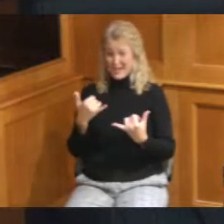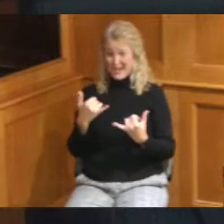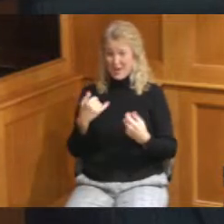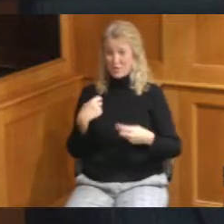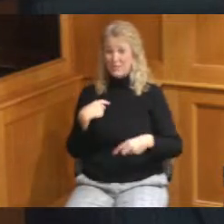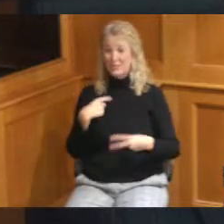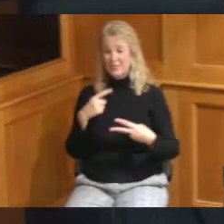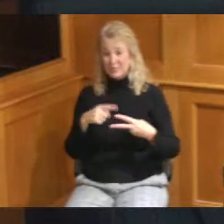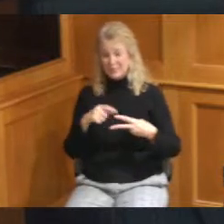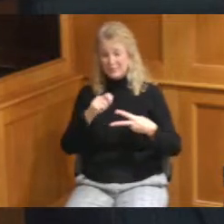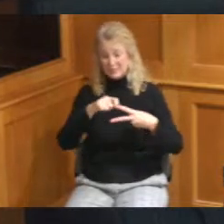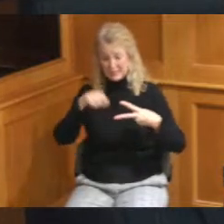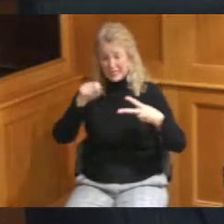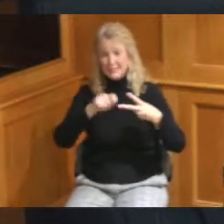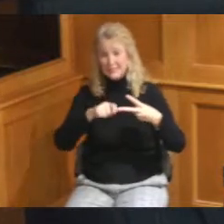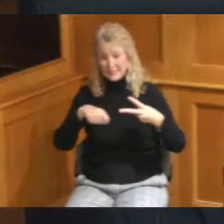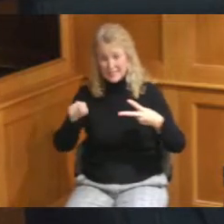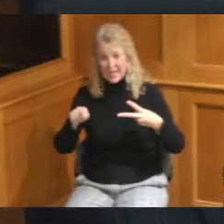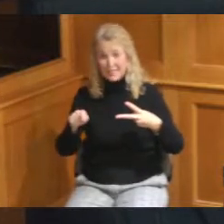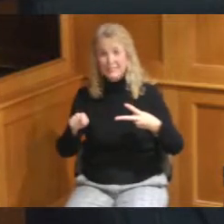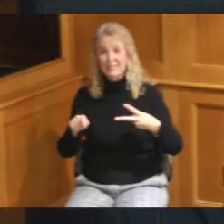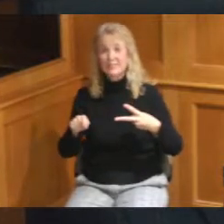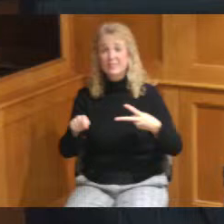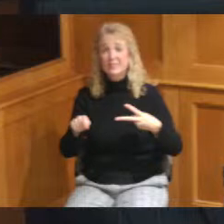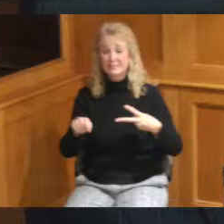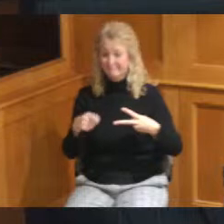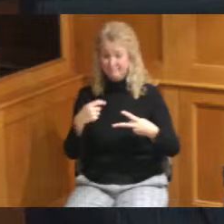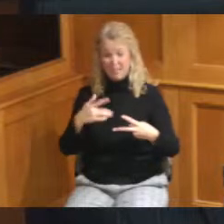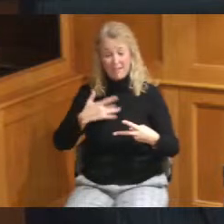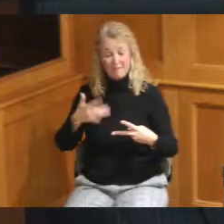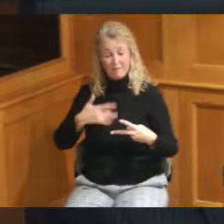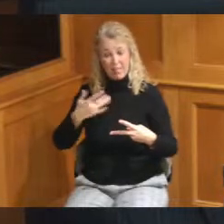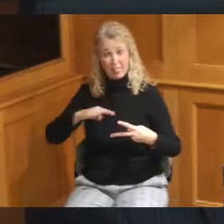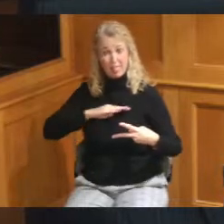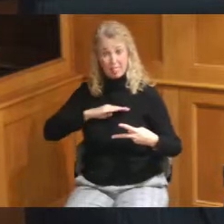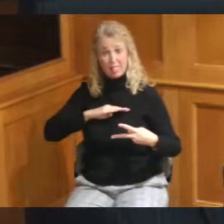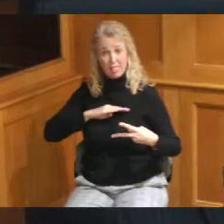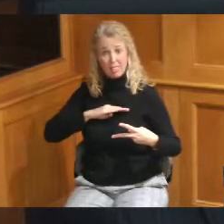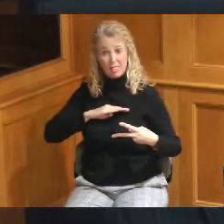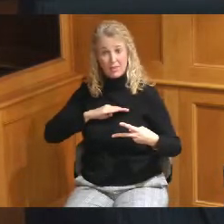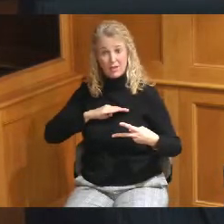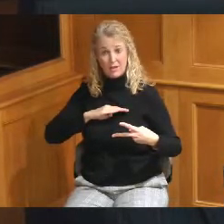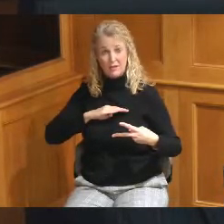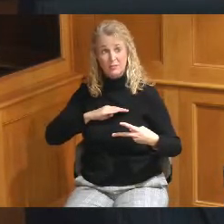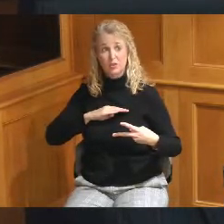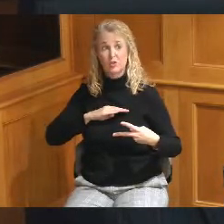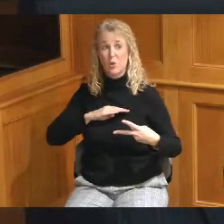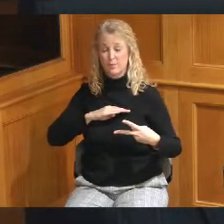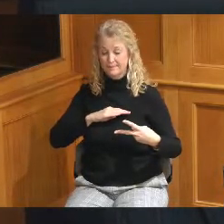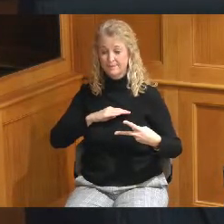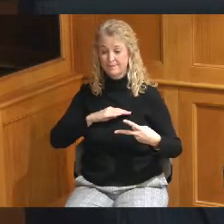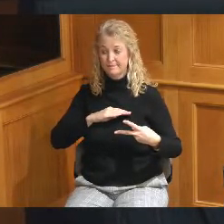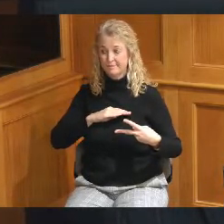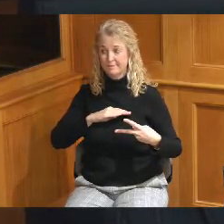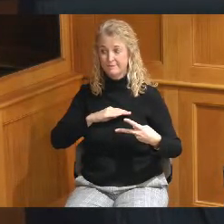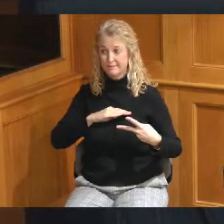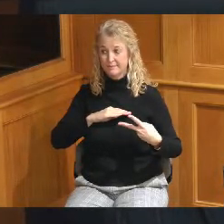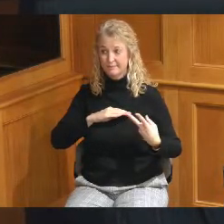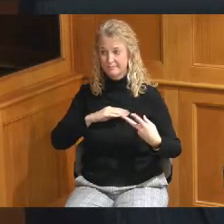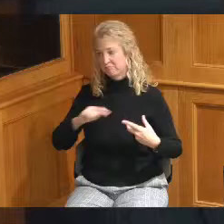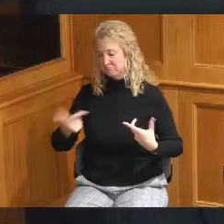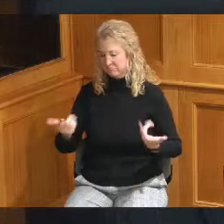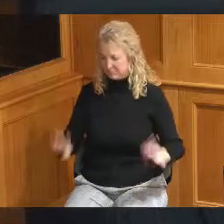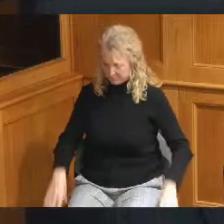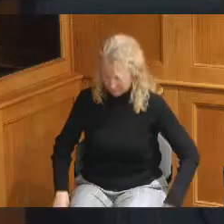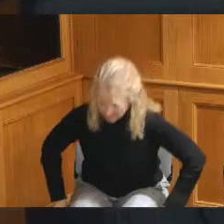check and a check next to those priorities. So we've heard a lot about the strain of